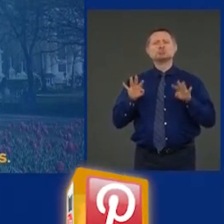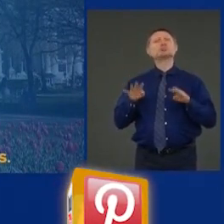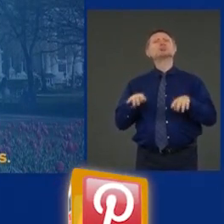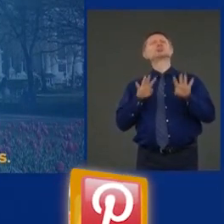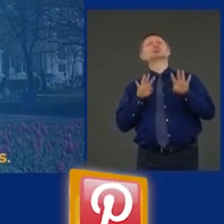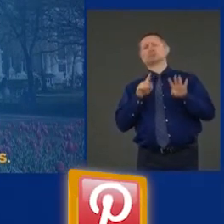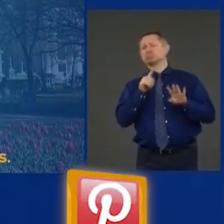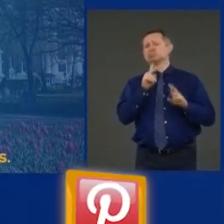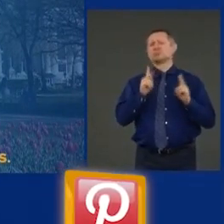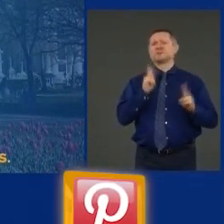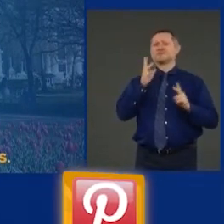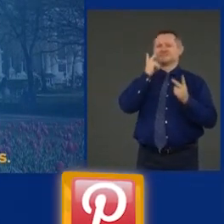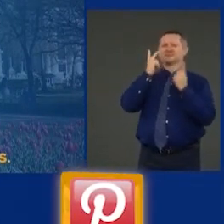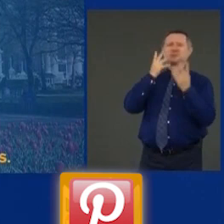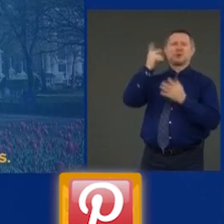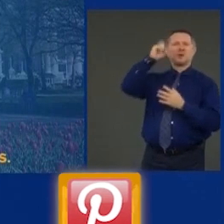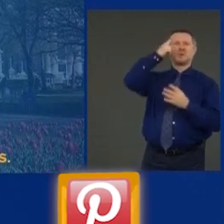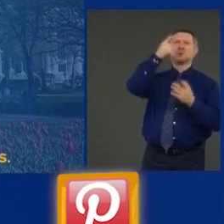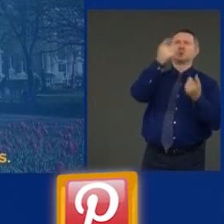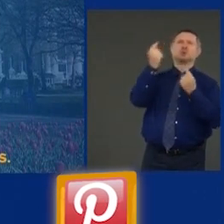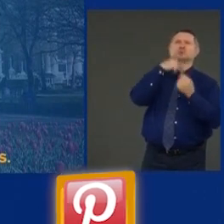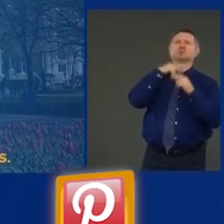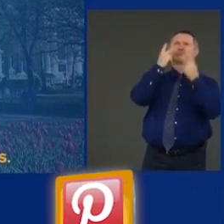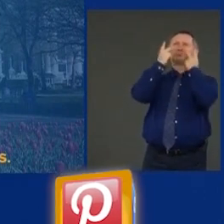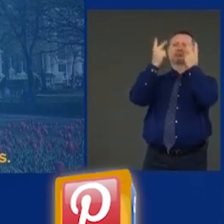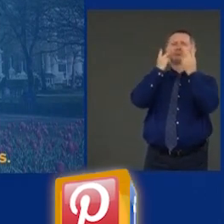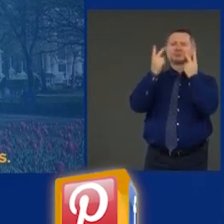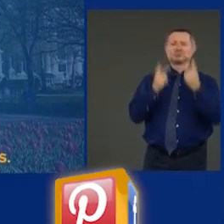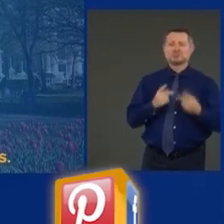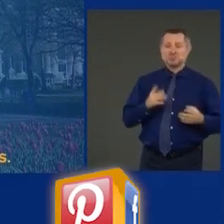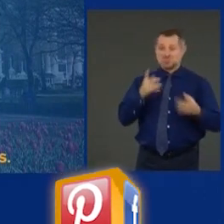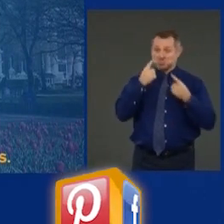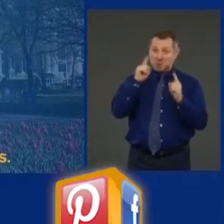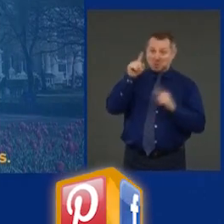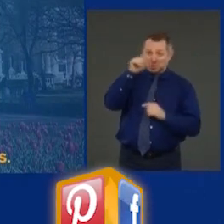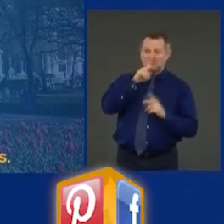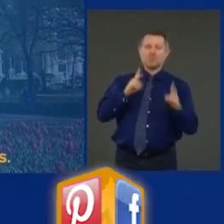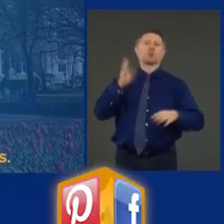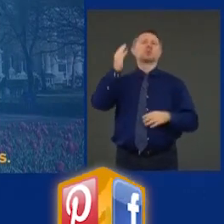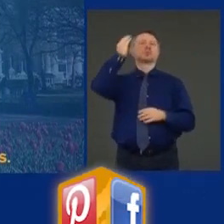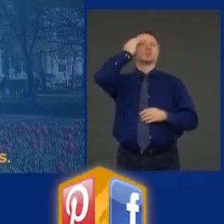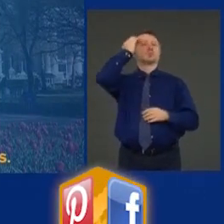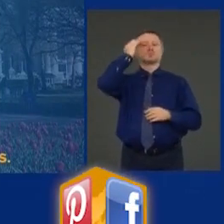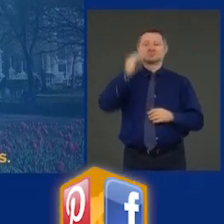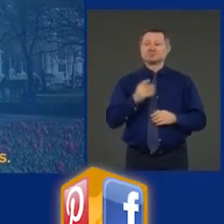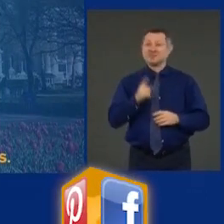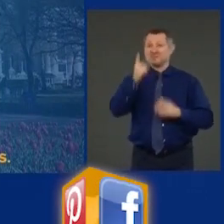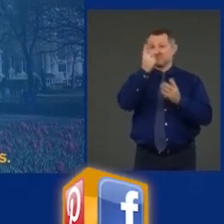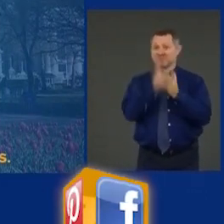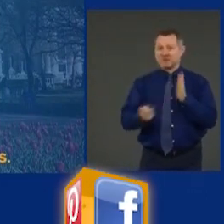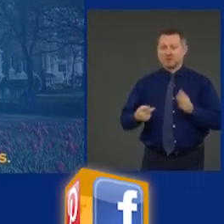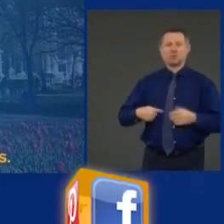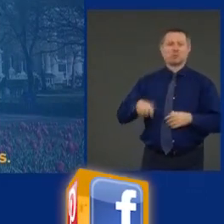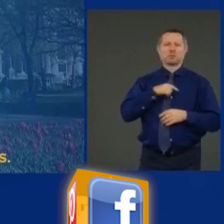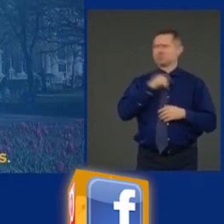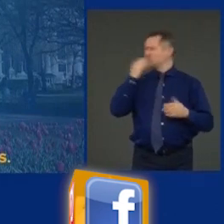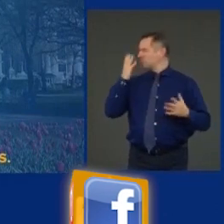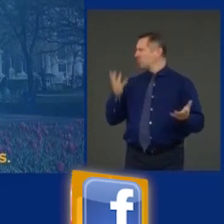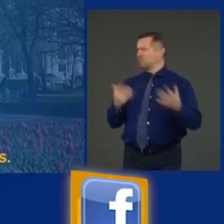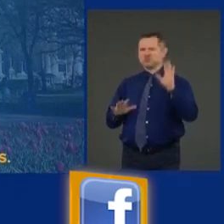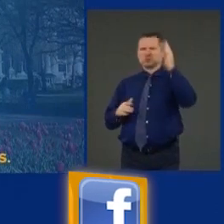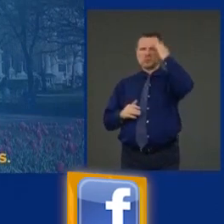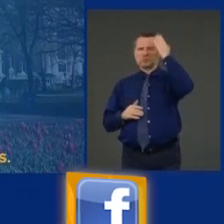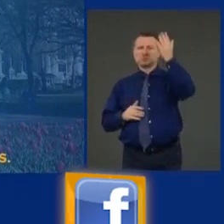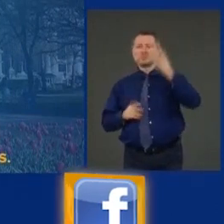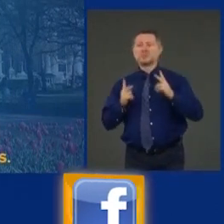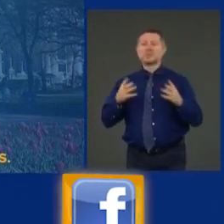following government? And they know when it works and when it doesn't work. Their complaint with the federal government right now,